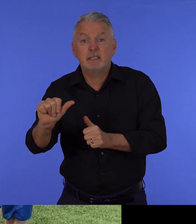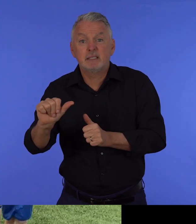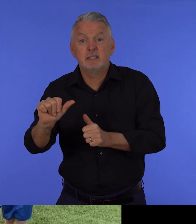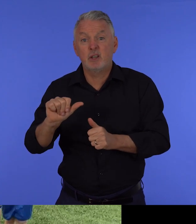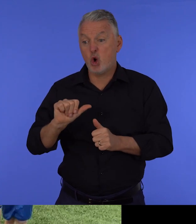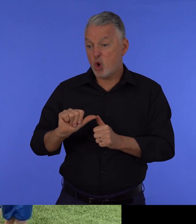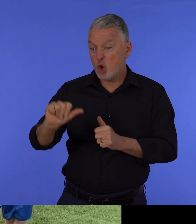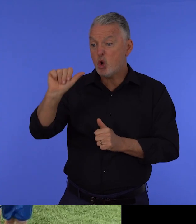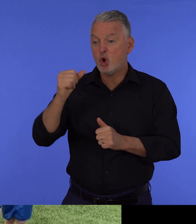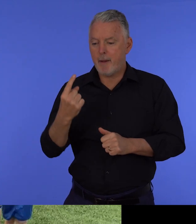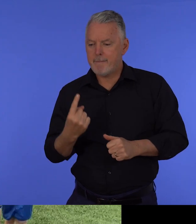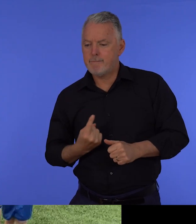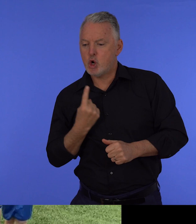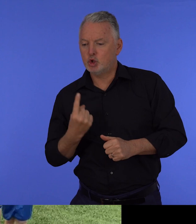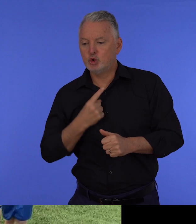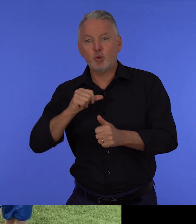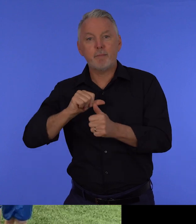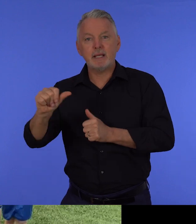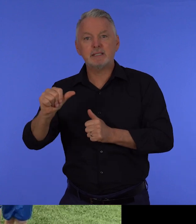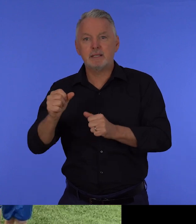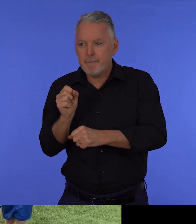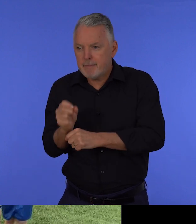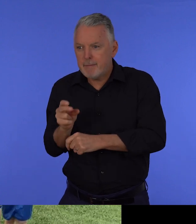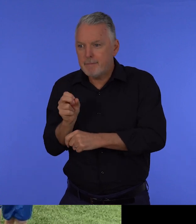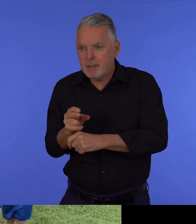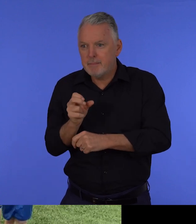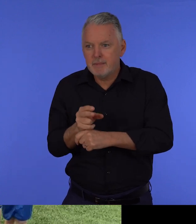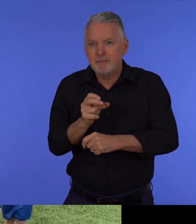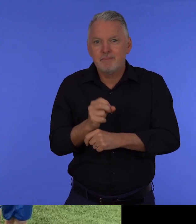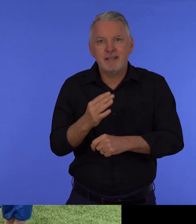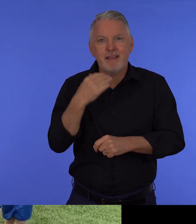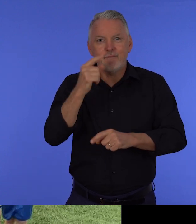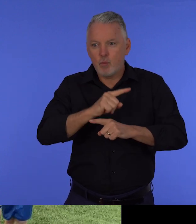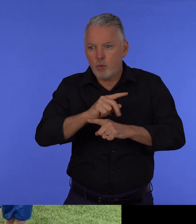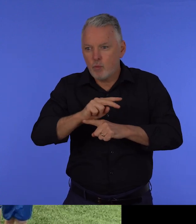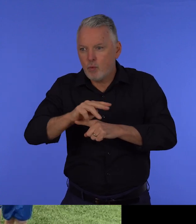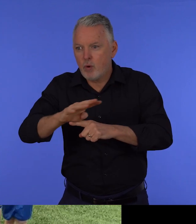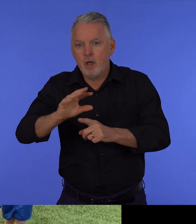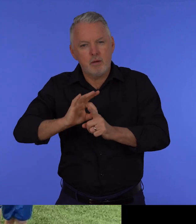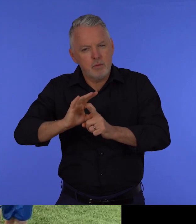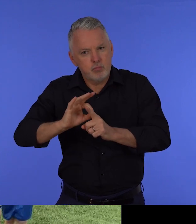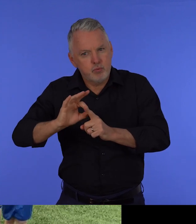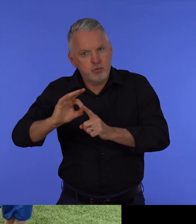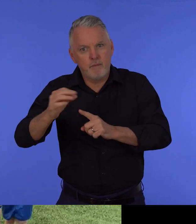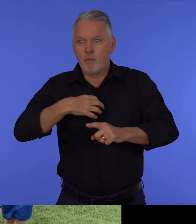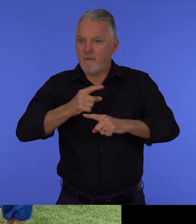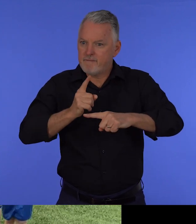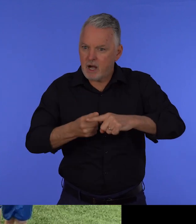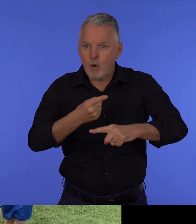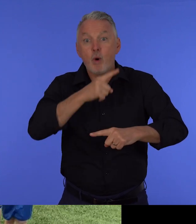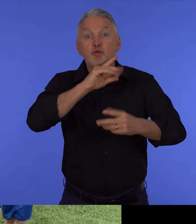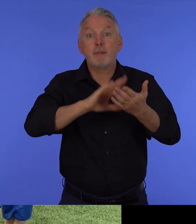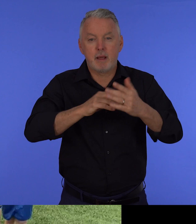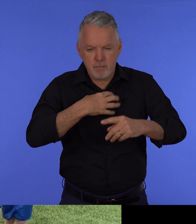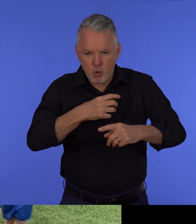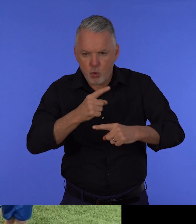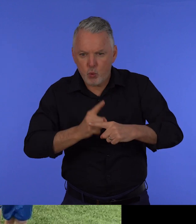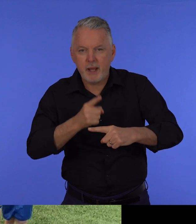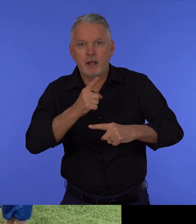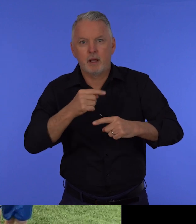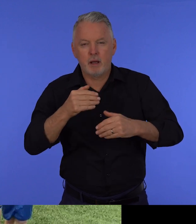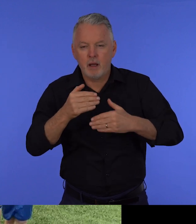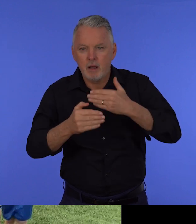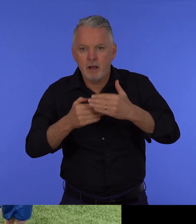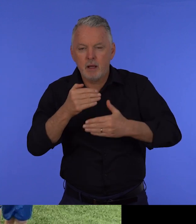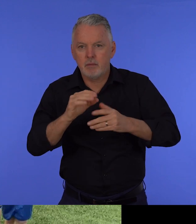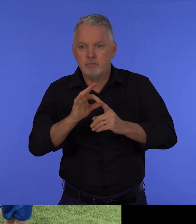She does her best and she beats her personal bests. Each week she goes, she has another go, she gets a